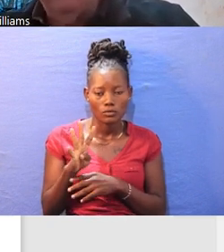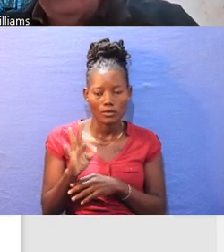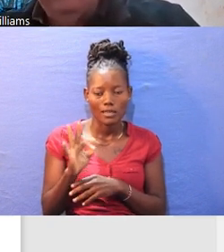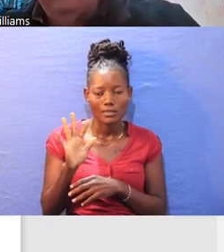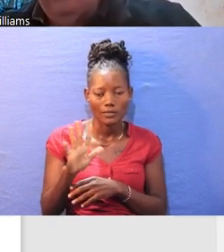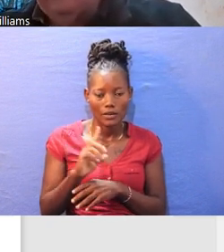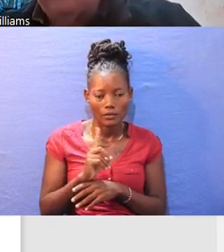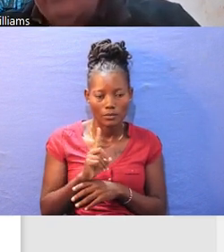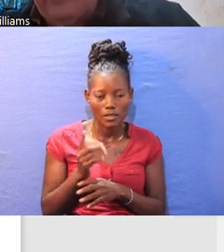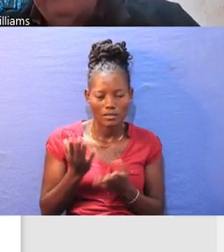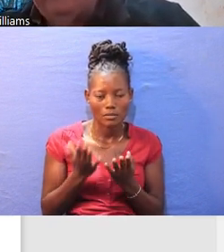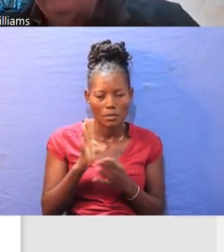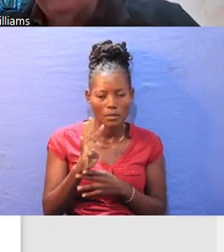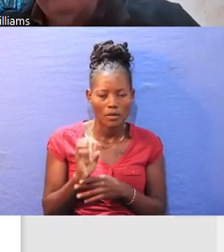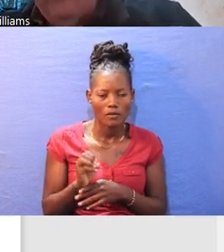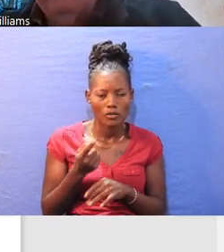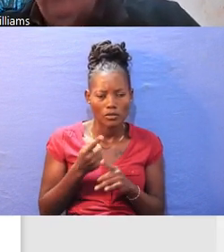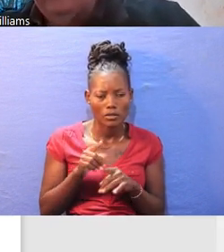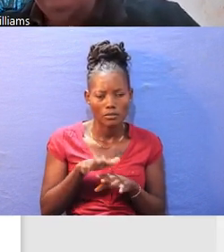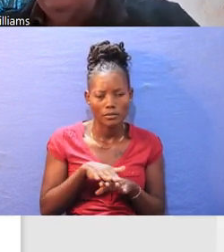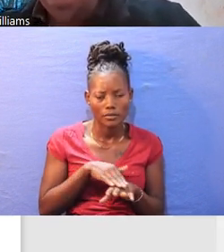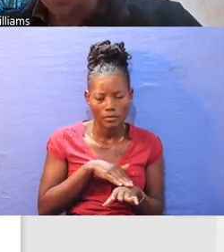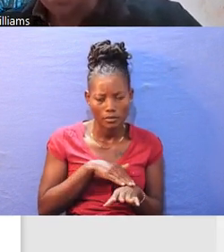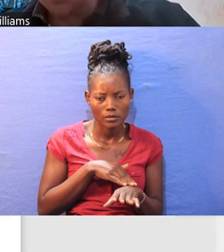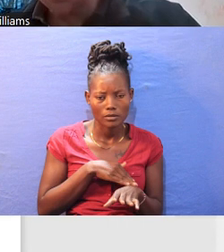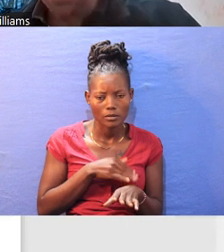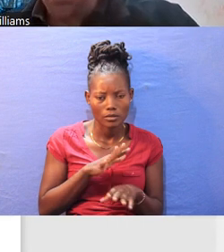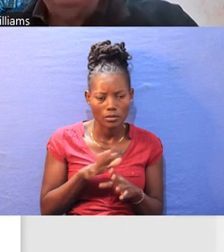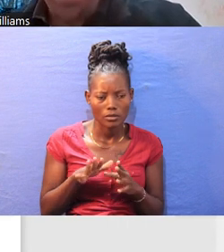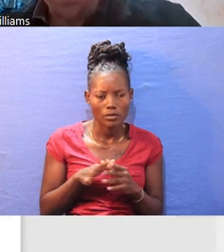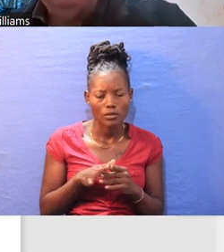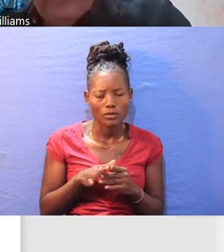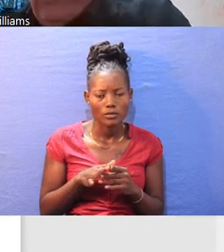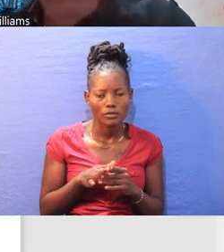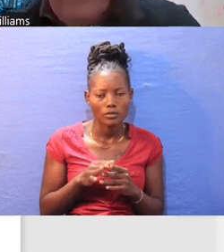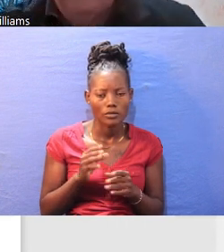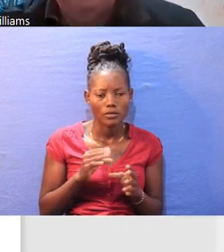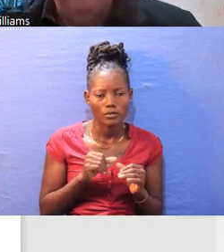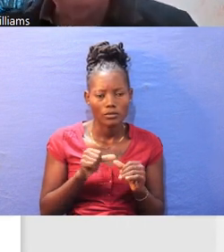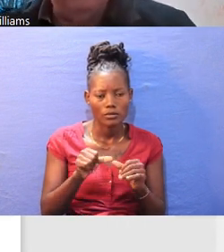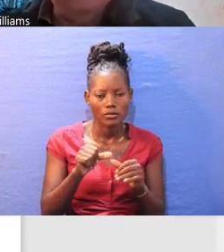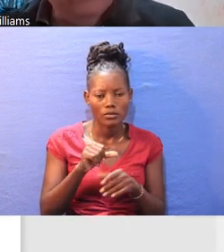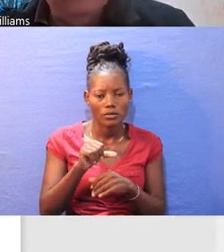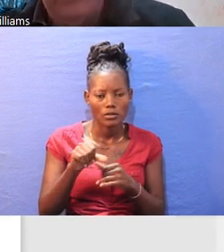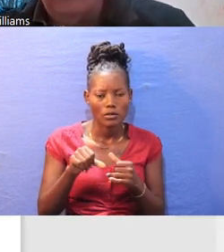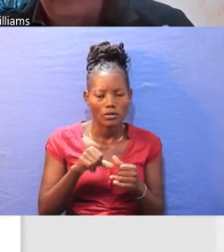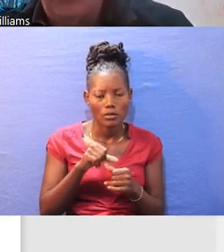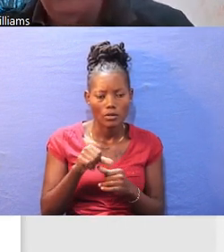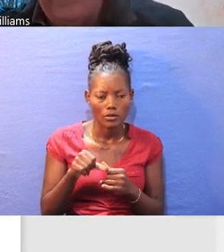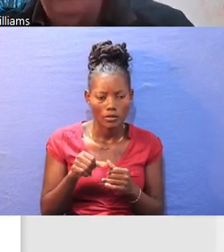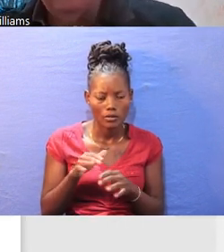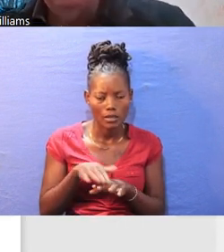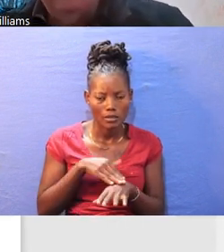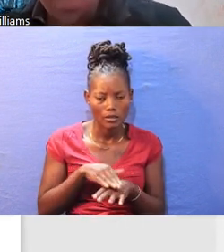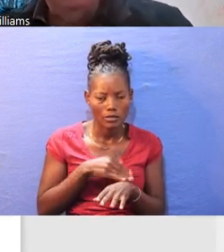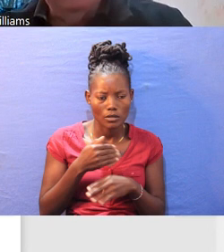to 35 meters, maybe even 40, but they slowly build this. They don't blast from the start. They're not going all